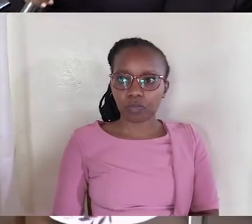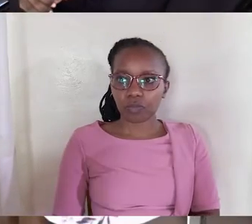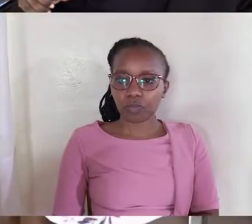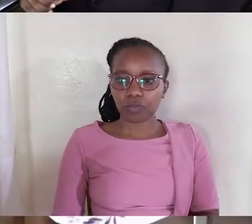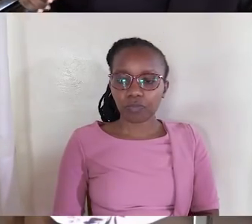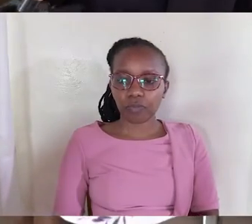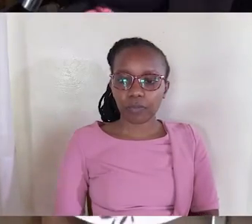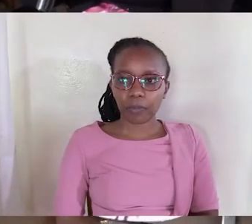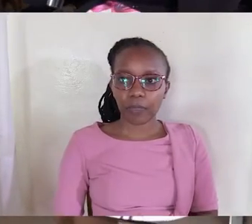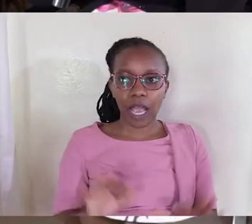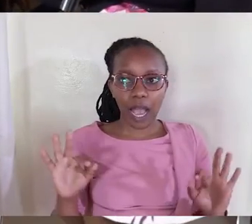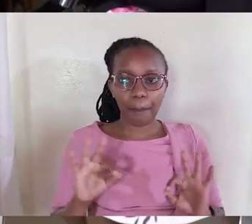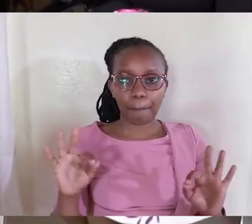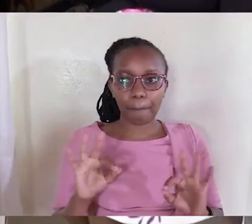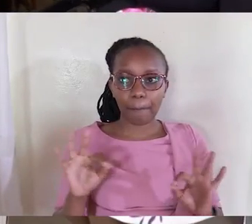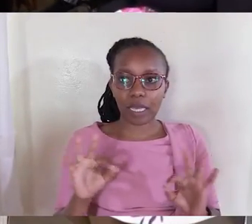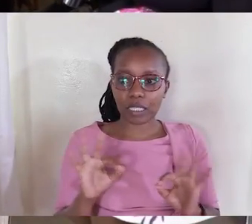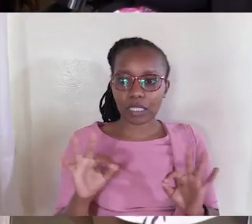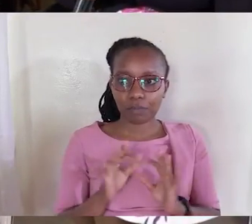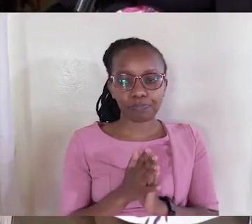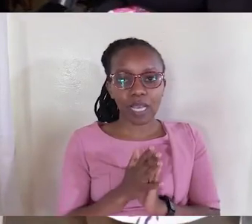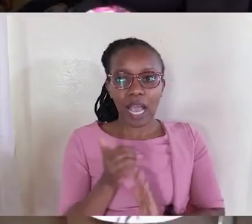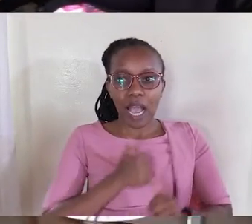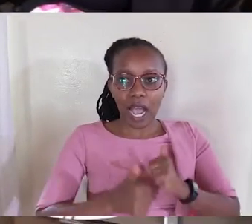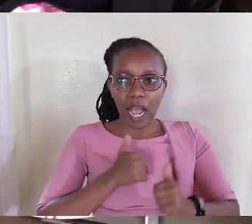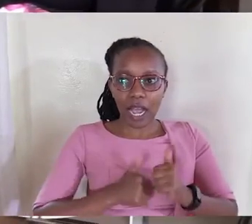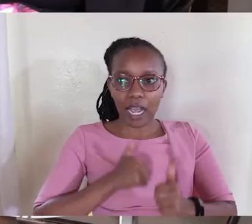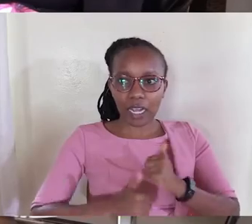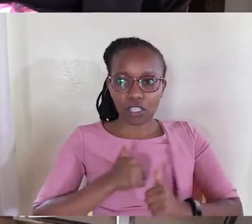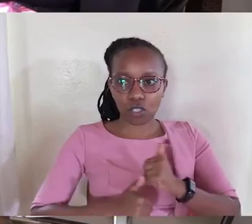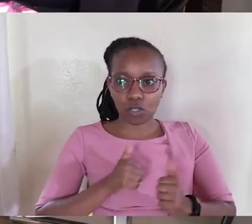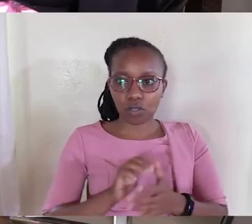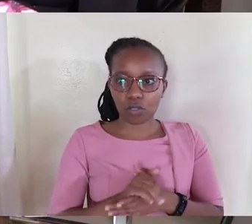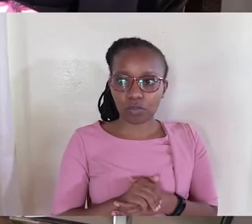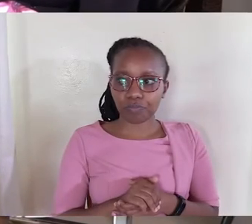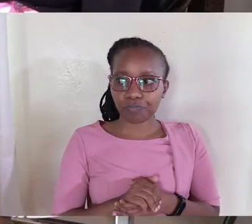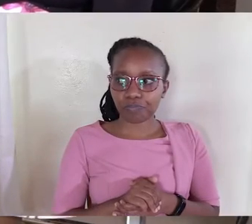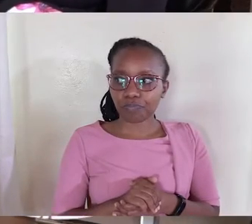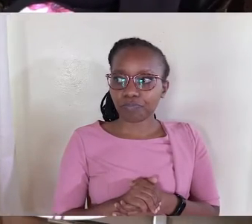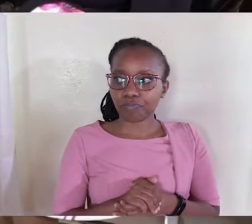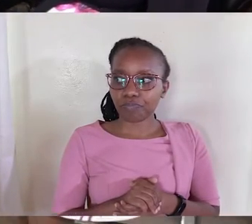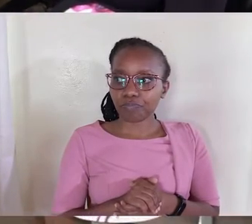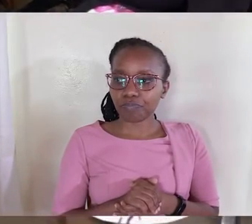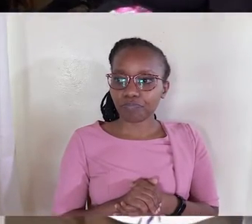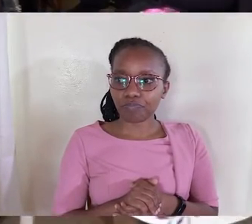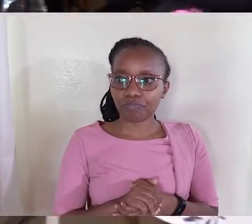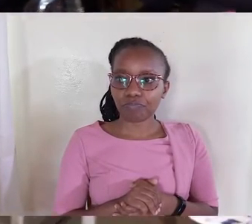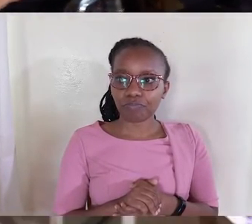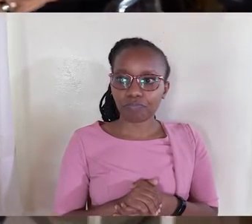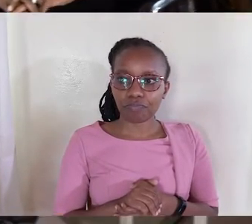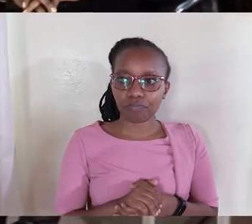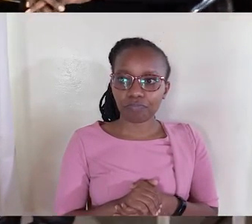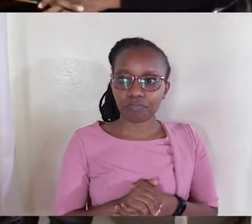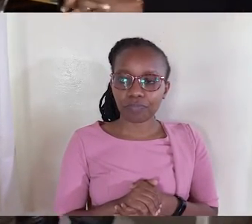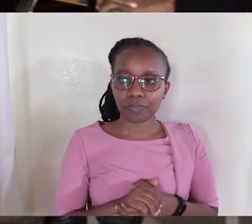Thank you. Amazing. That is call to action. Over to the only gentleman on the panel, Mr. Evans